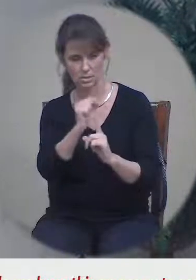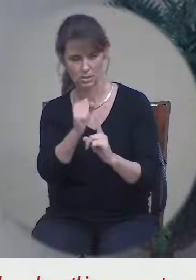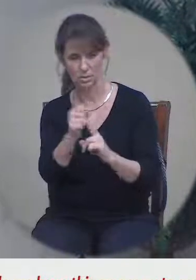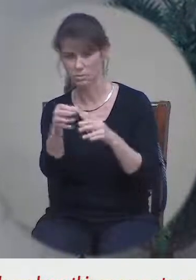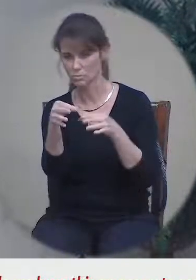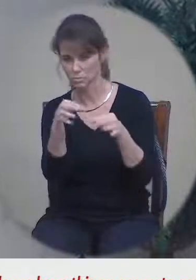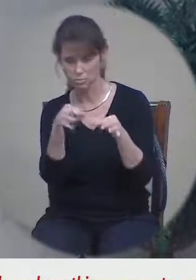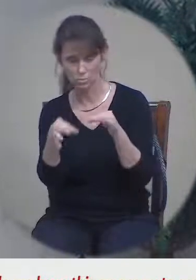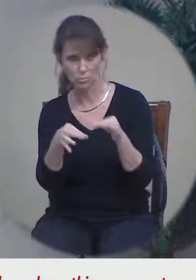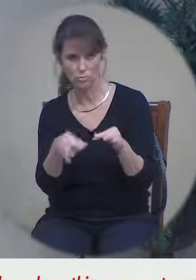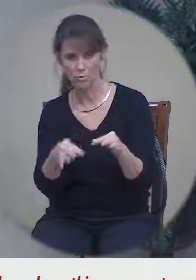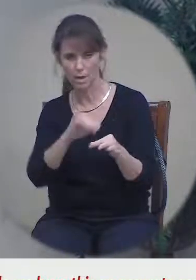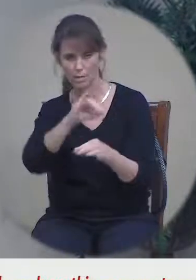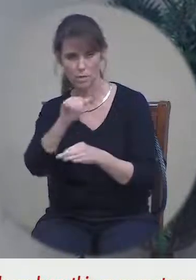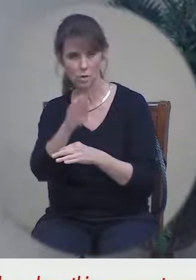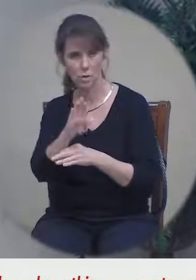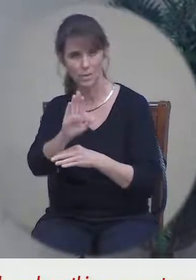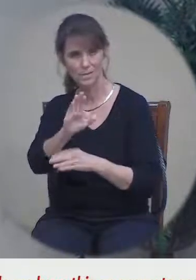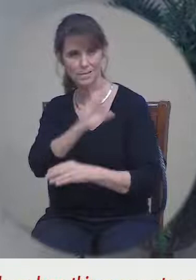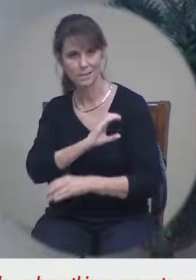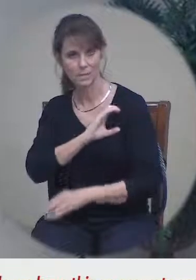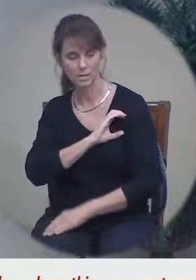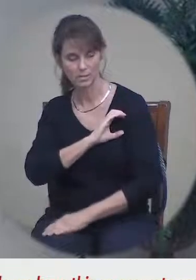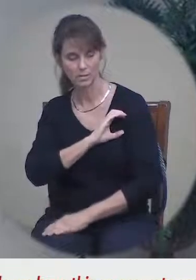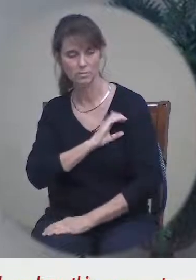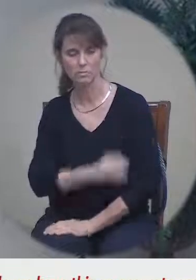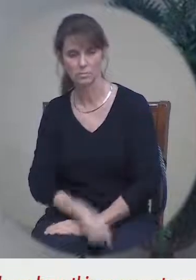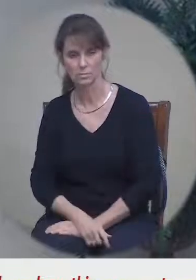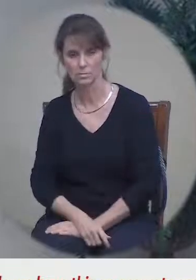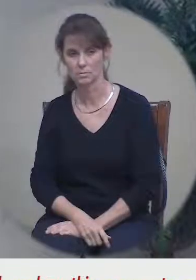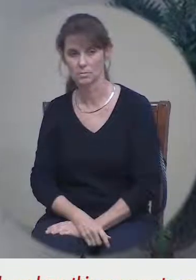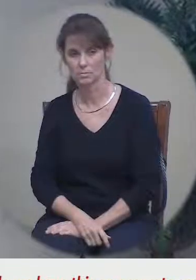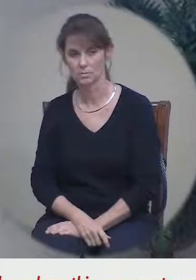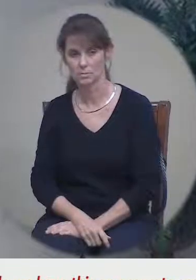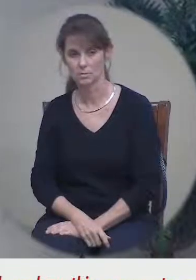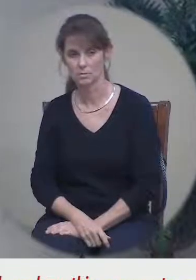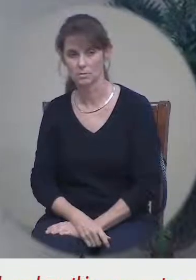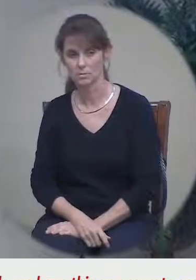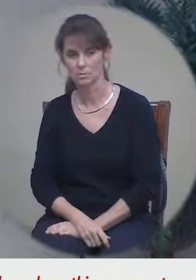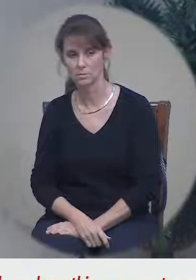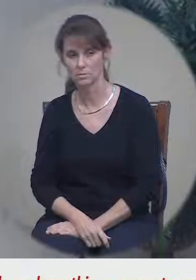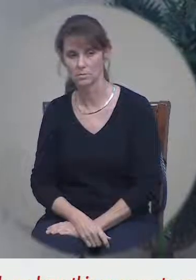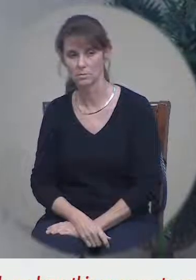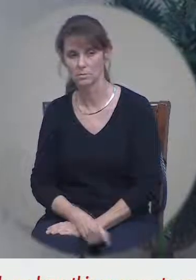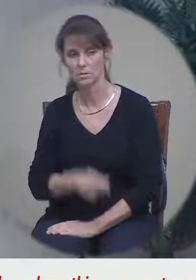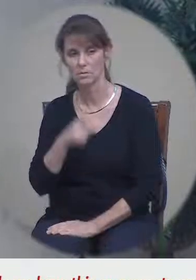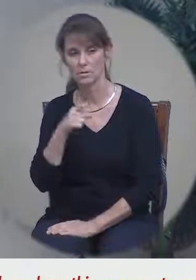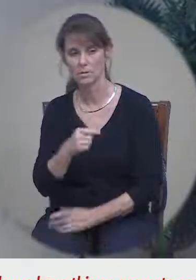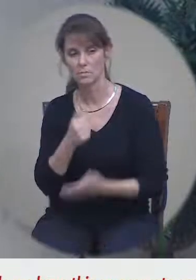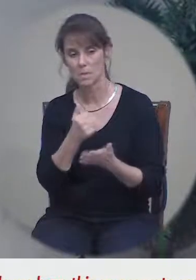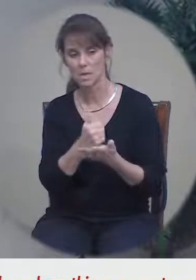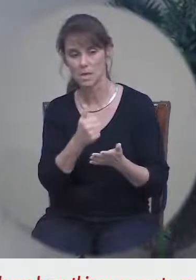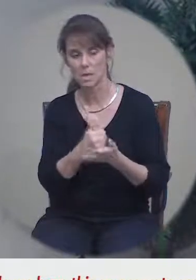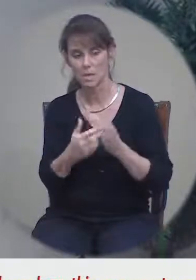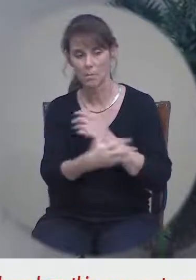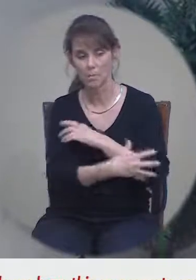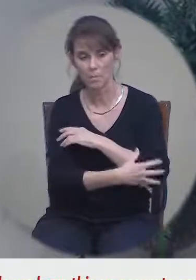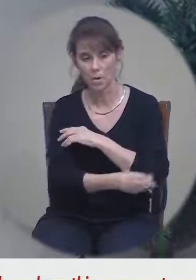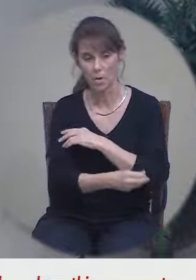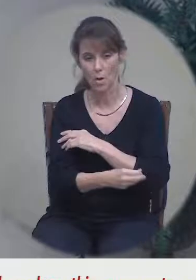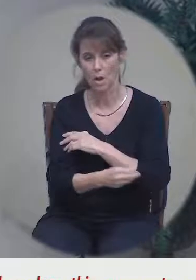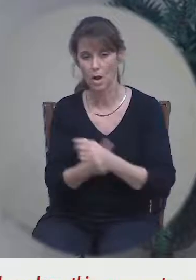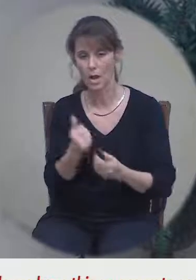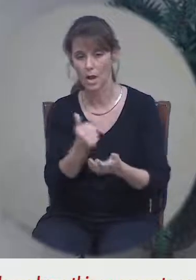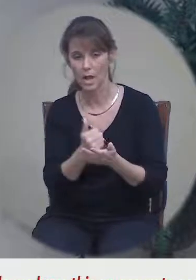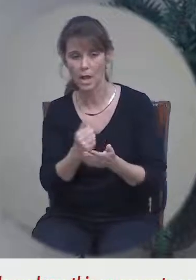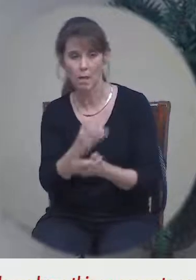us description of this man. He says, if I have kept the poor from their desire, or have caused the eyes of the widow to fail, or have eaten